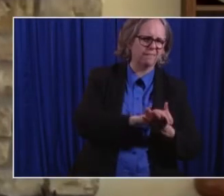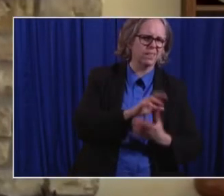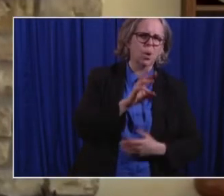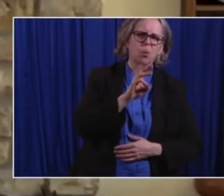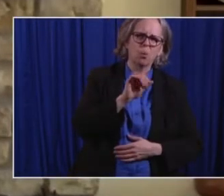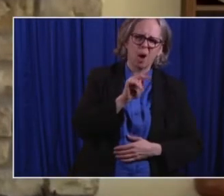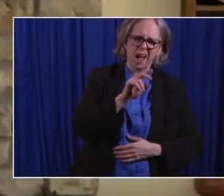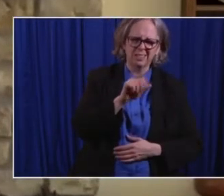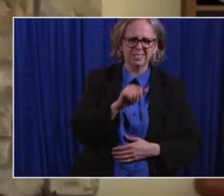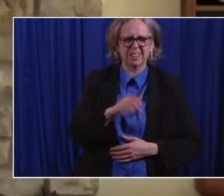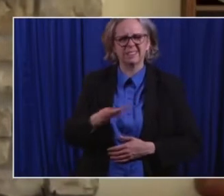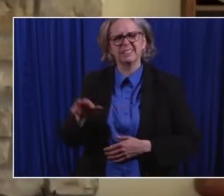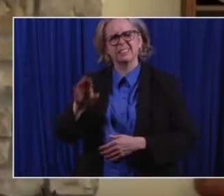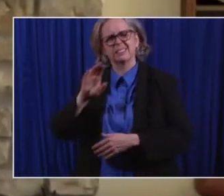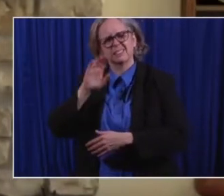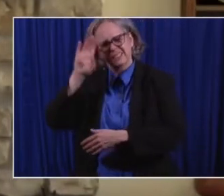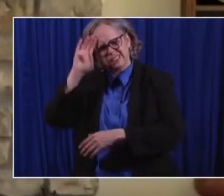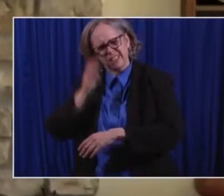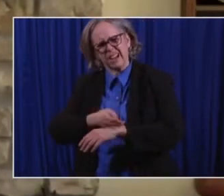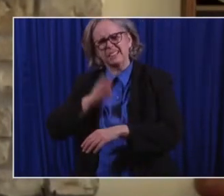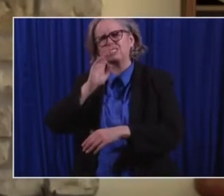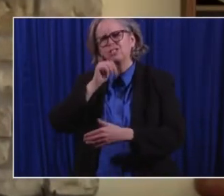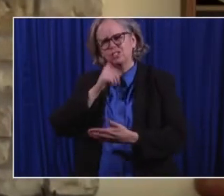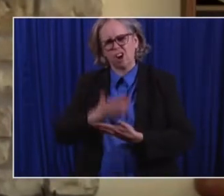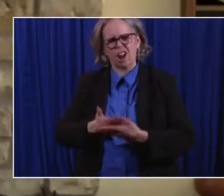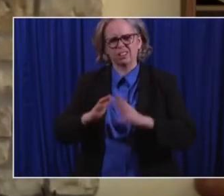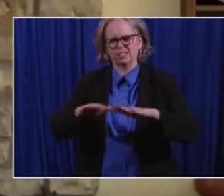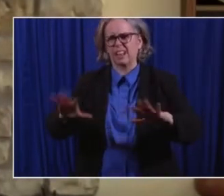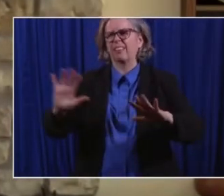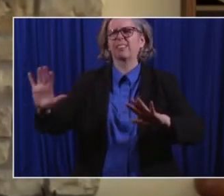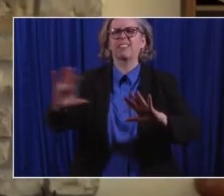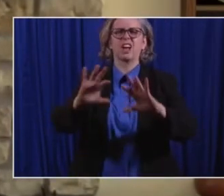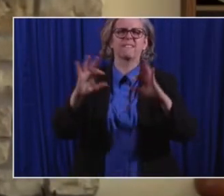daughter Kristen, and all of their families.